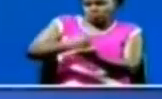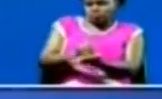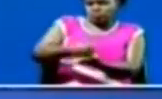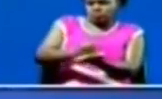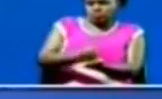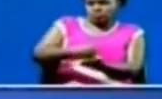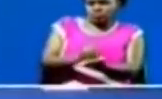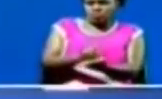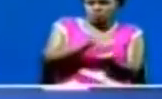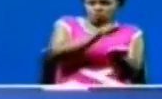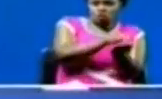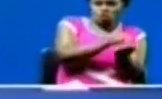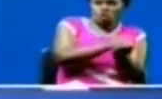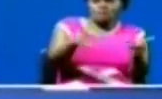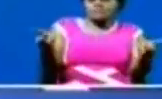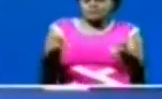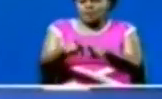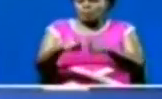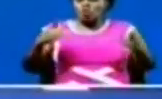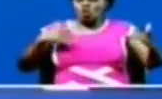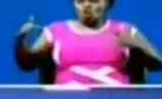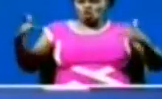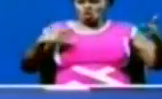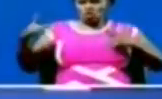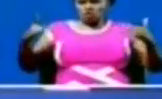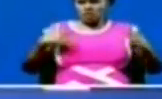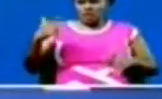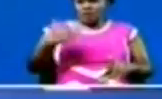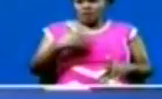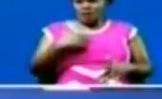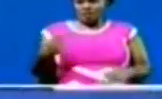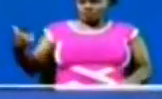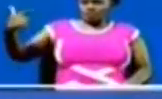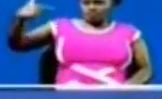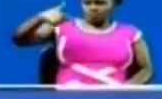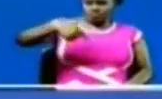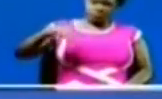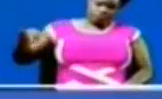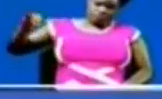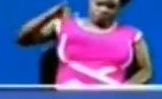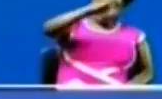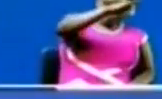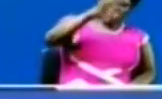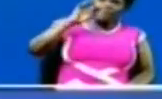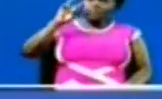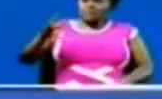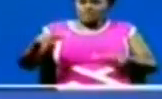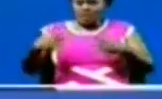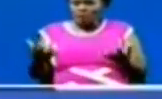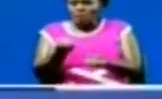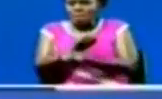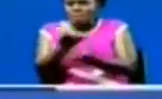of stocks completed. They also raise concern over the supply of jet fuel. We are seeing a lot